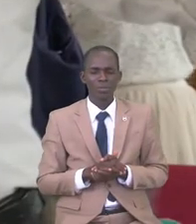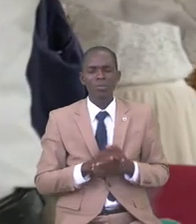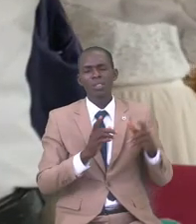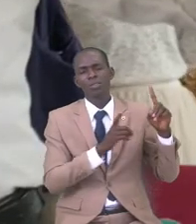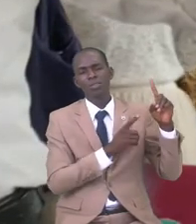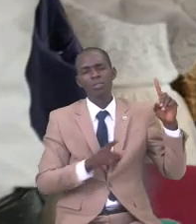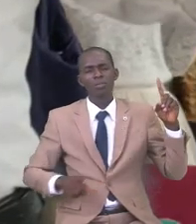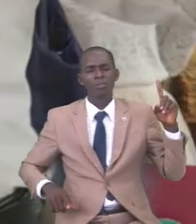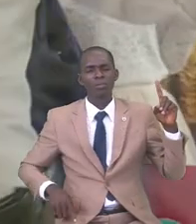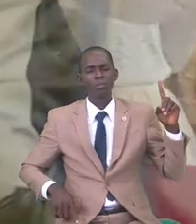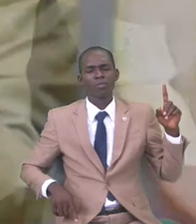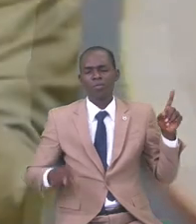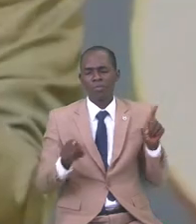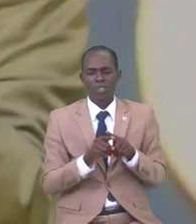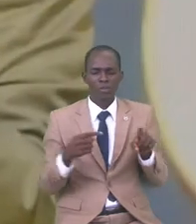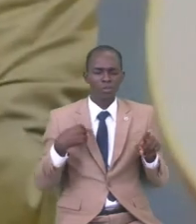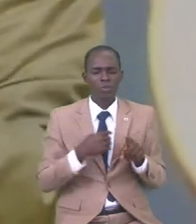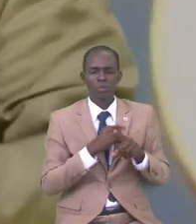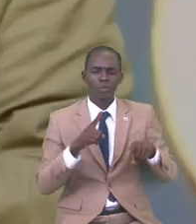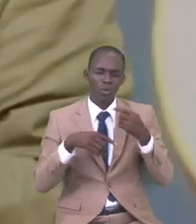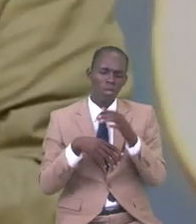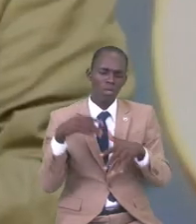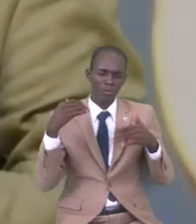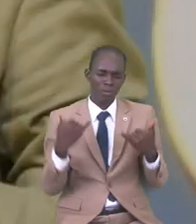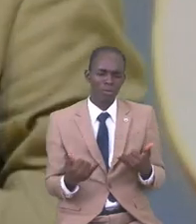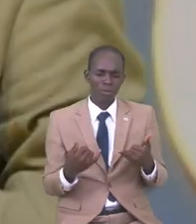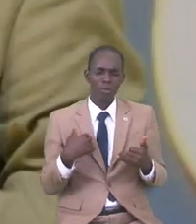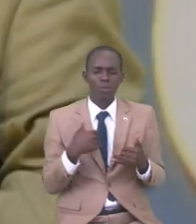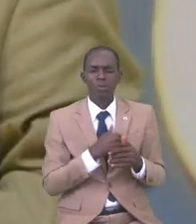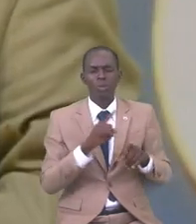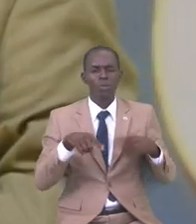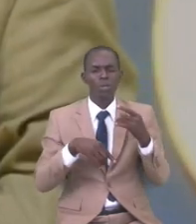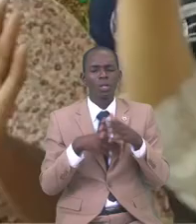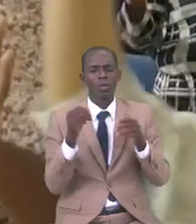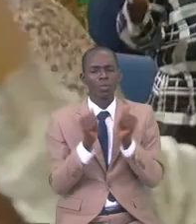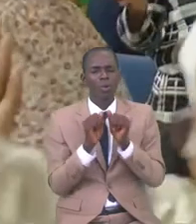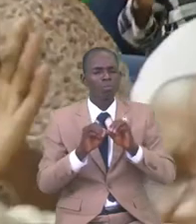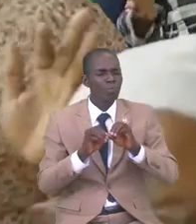Lord, as we go out now, we'll go out to a brighter vision,